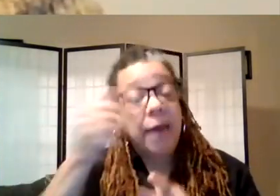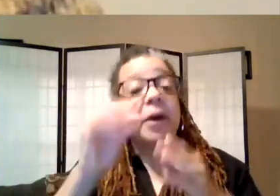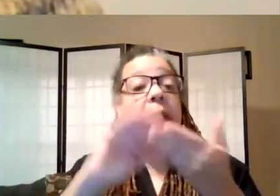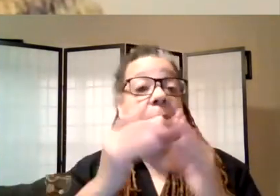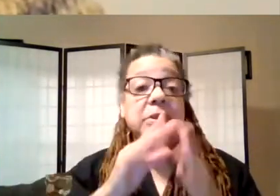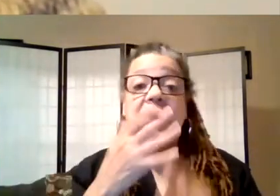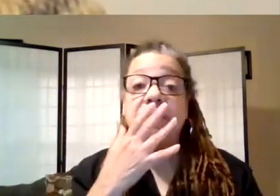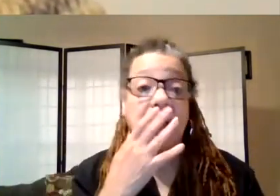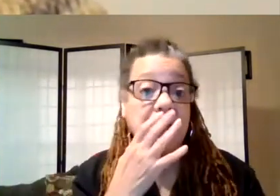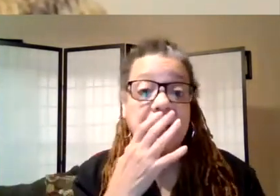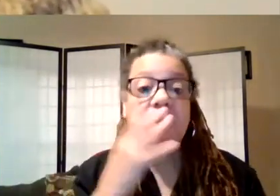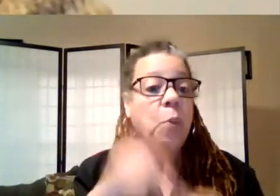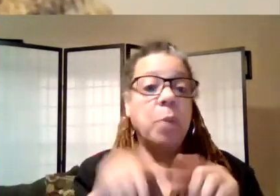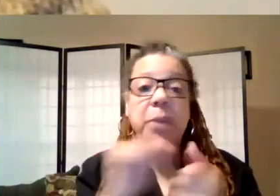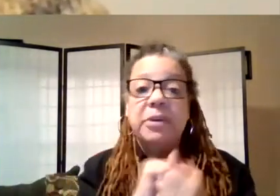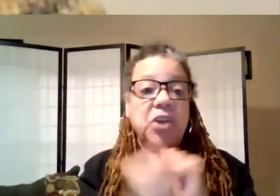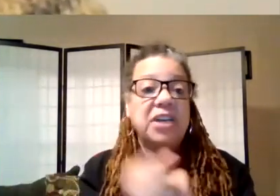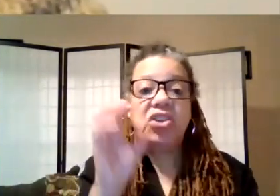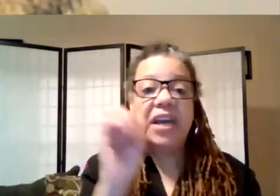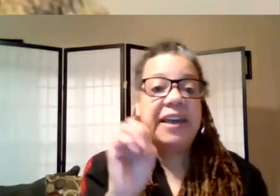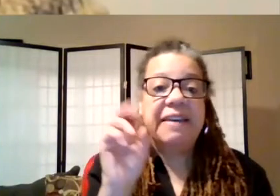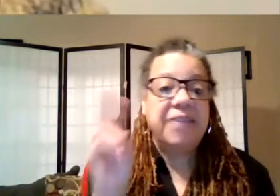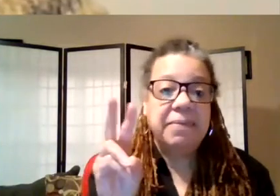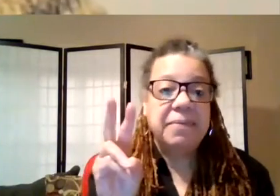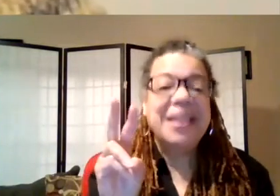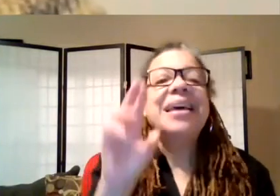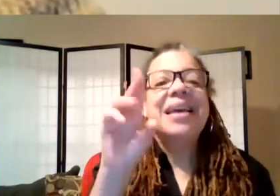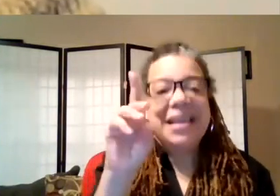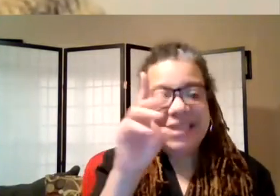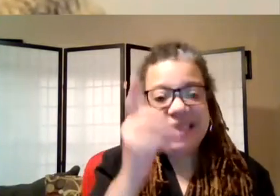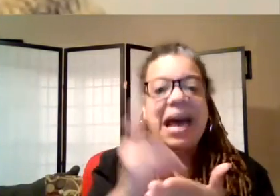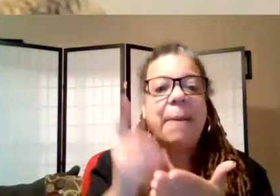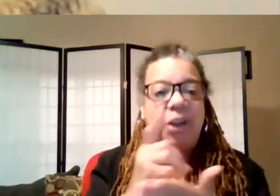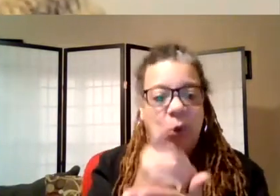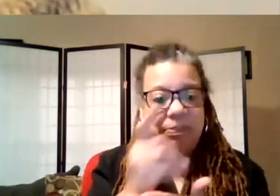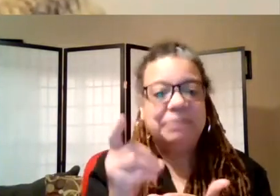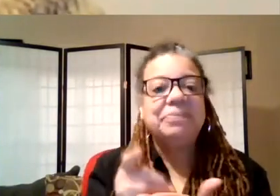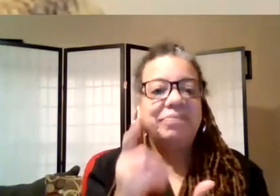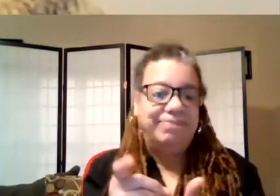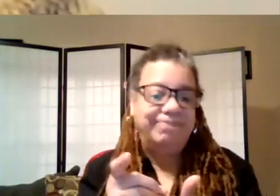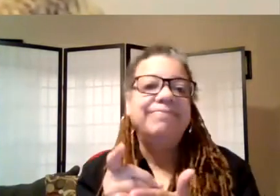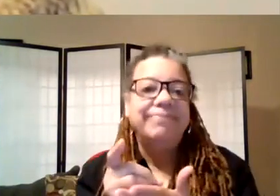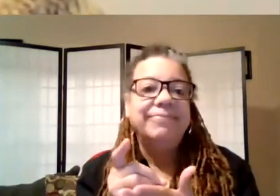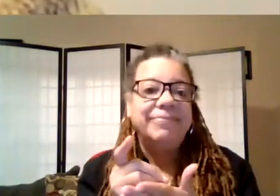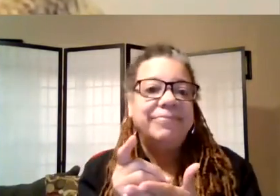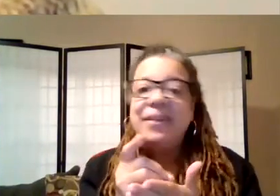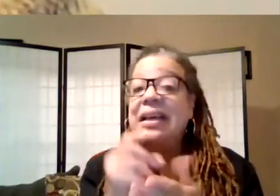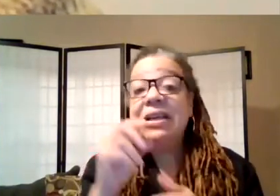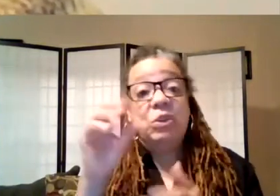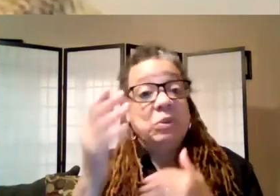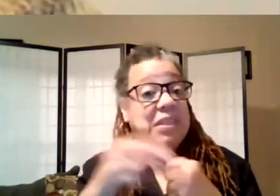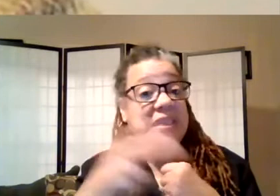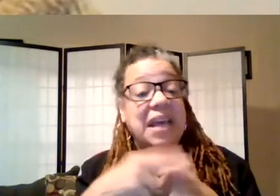not being able to transition to EV vehicles, which is a domino effect. As we all know, once you transition to an EV vehicle, you save over $10,000 in the